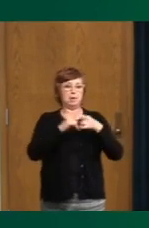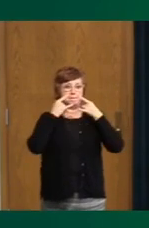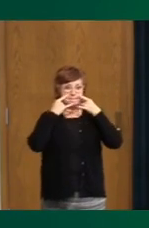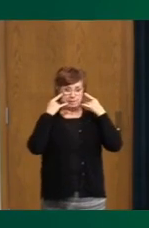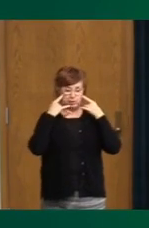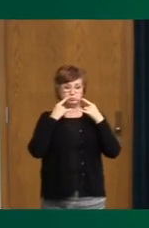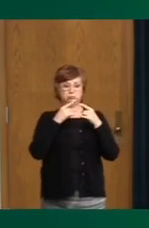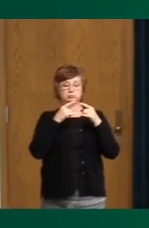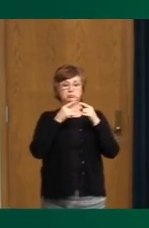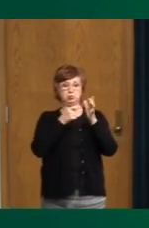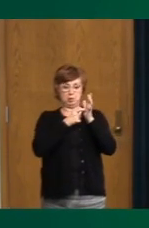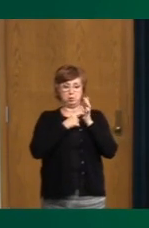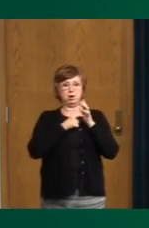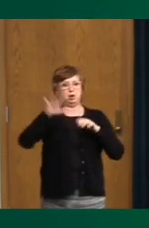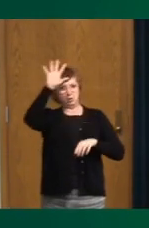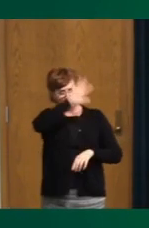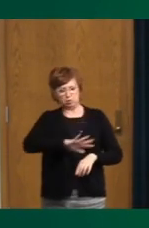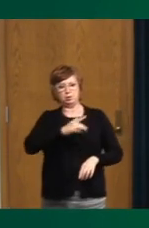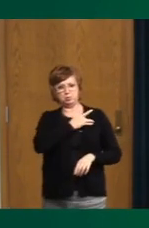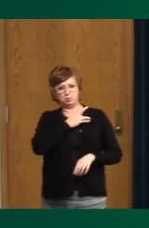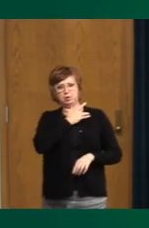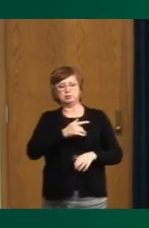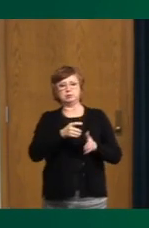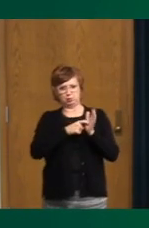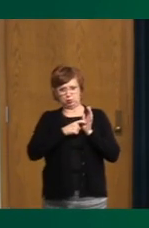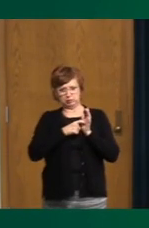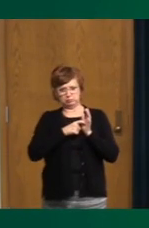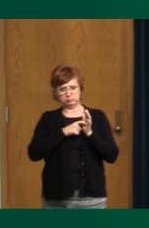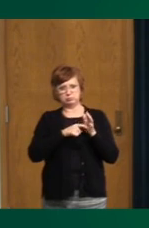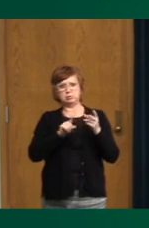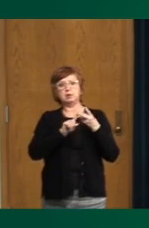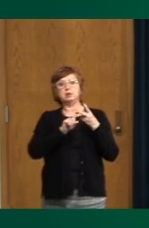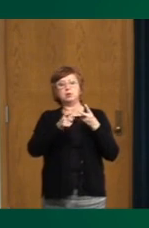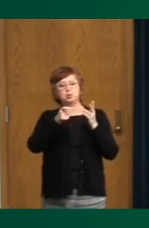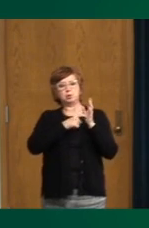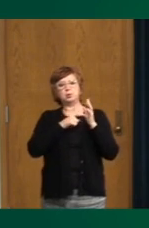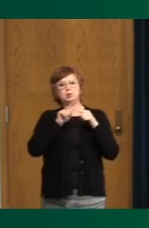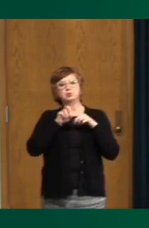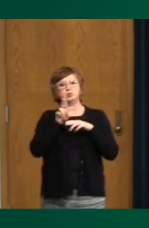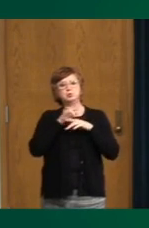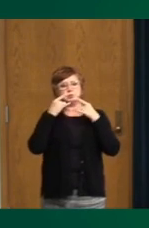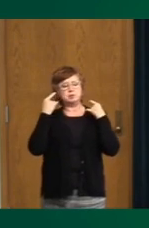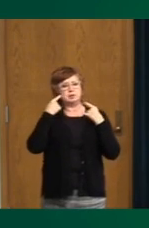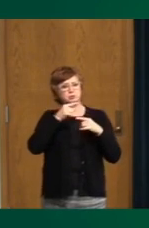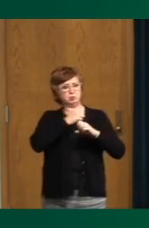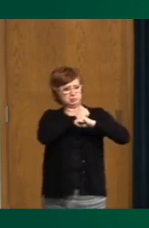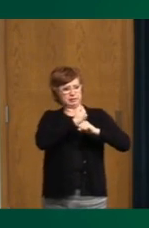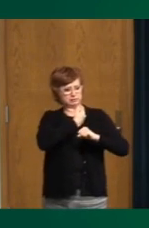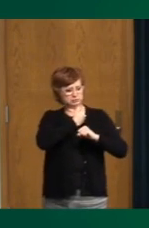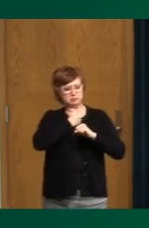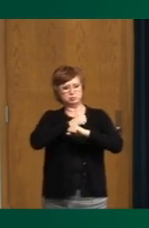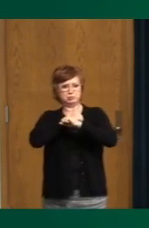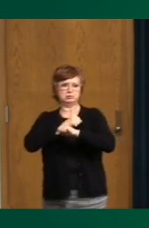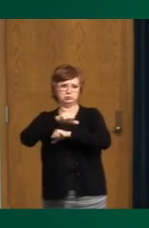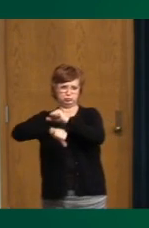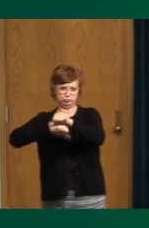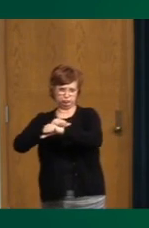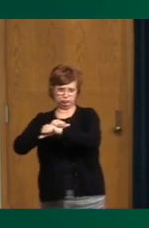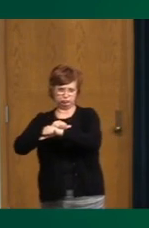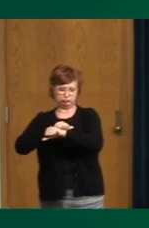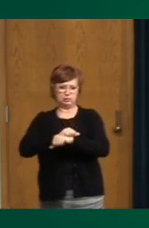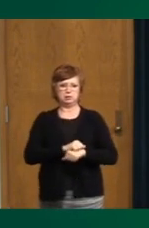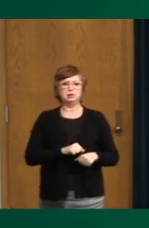being extended to the entire province. You will now be required to wear a mask to protect yourself and others in all indoor